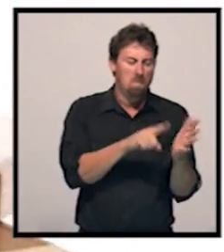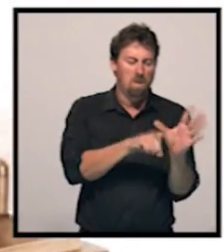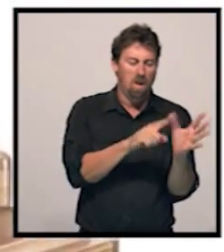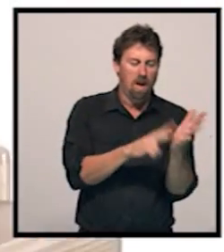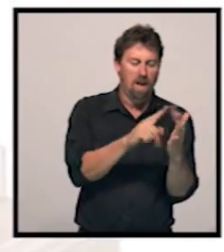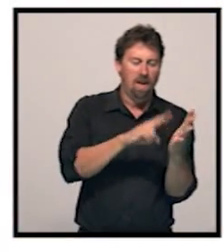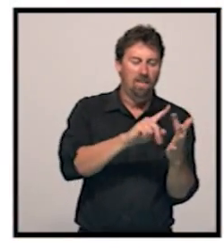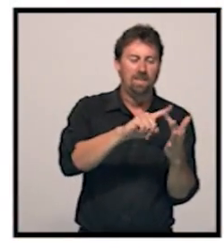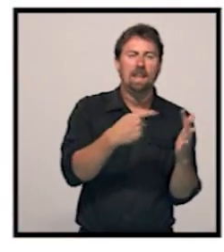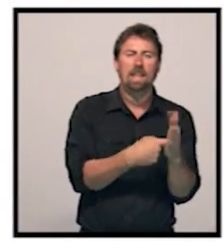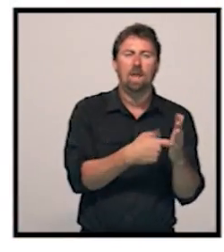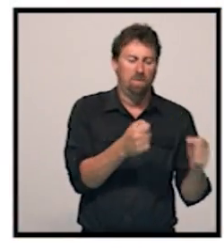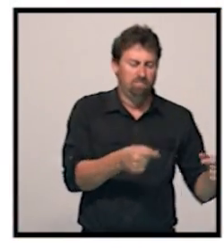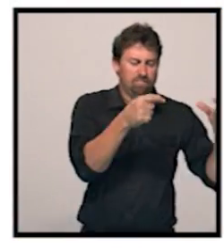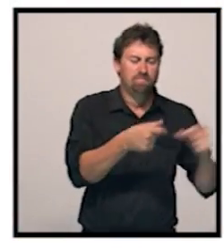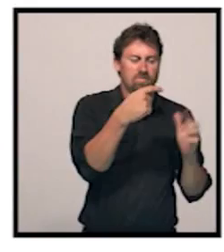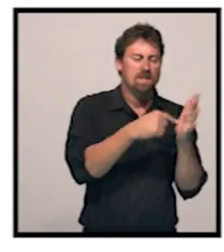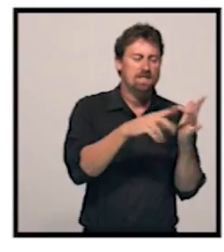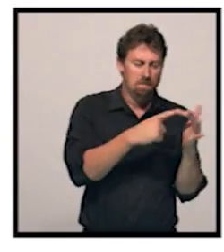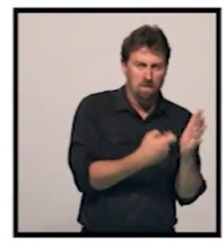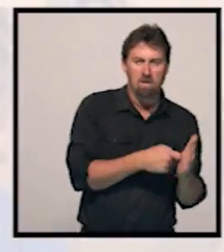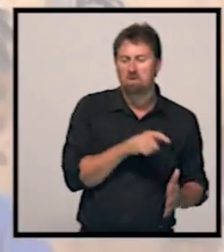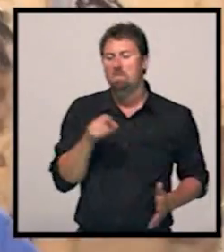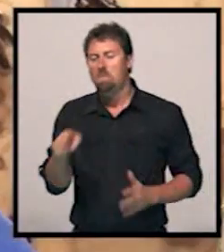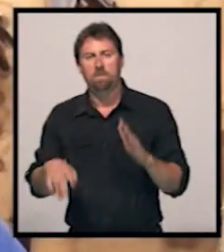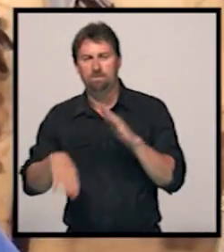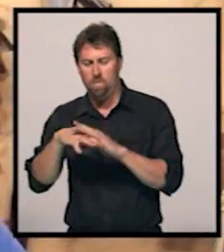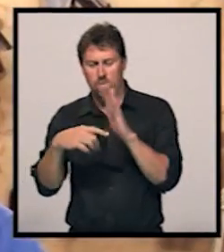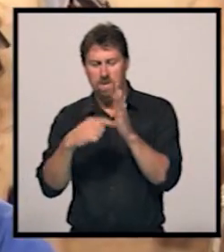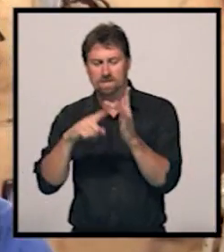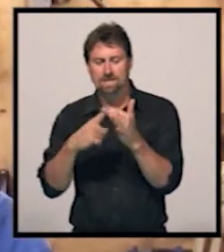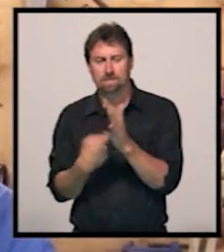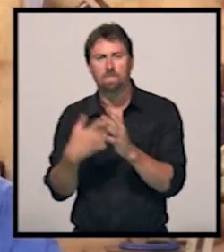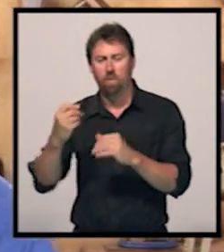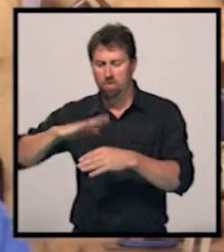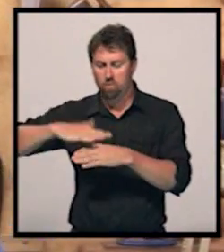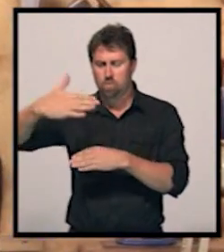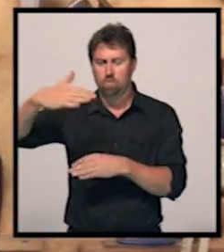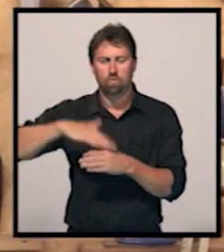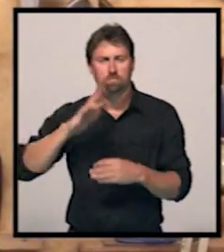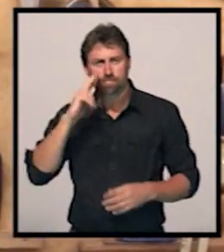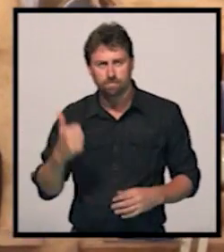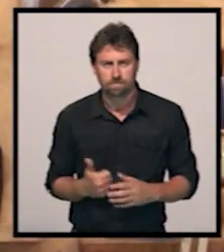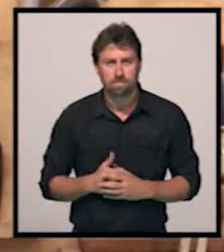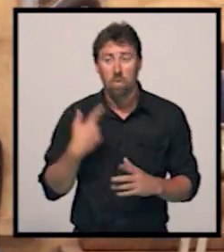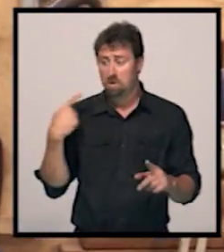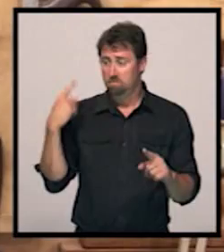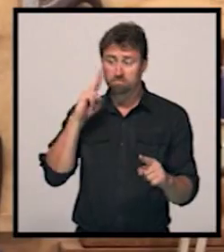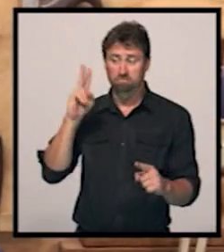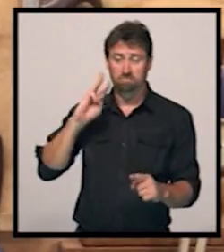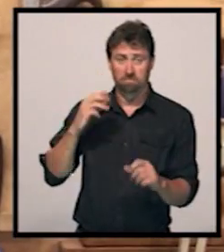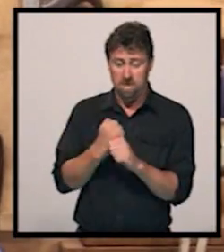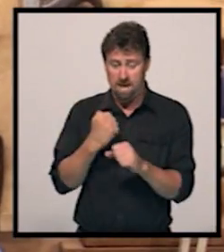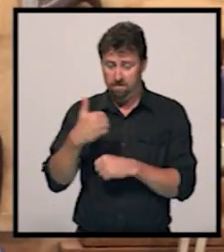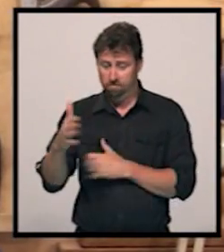edging and a solid timber box with a raised panel lid. Up until now we've been making the boxes and now we've got the carcasses ready,